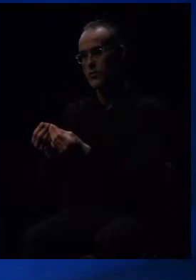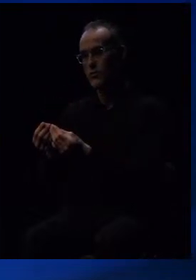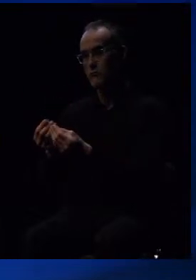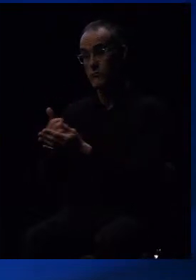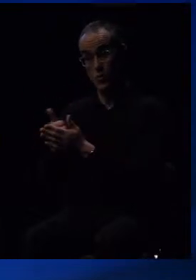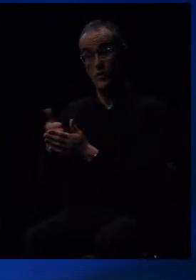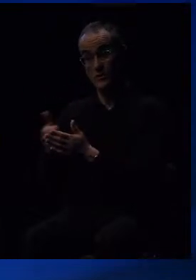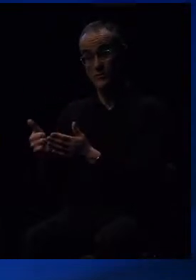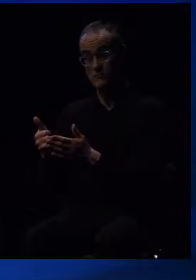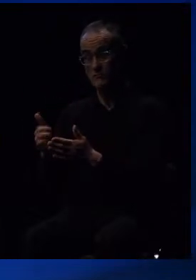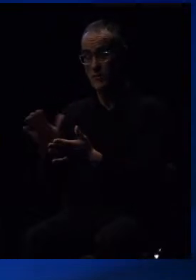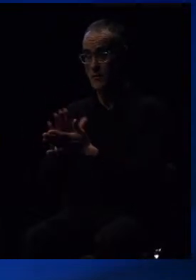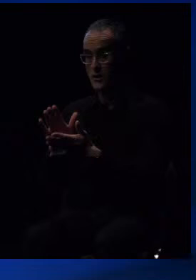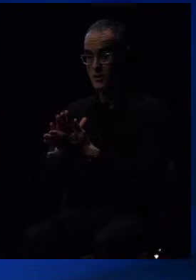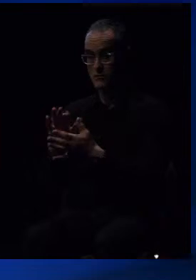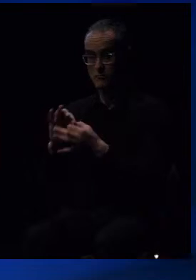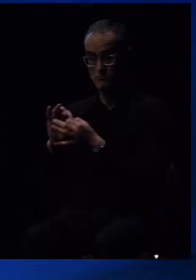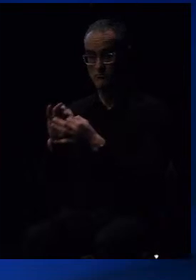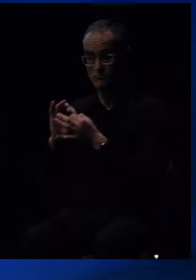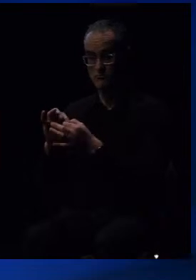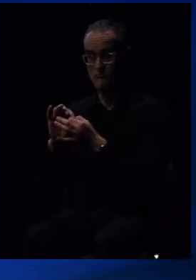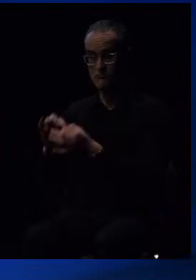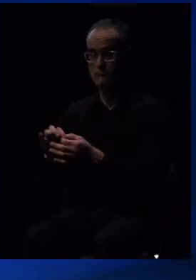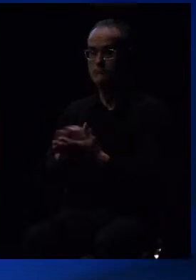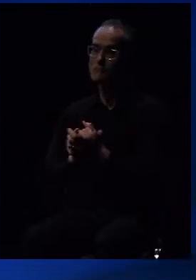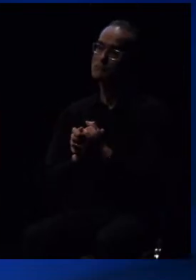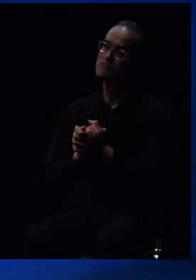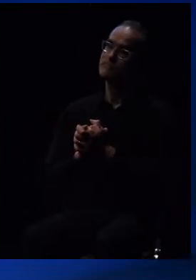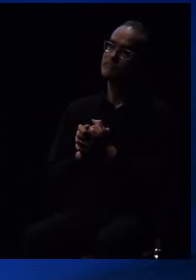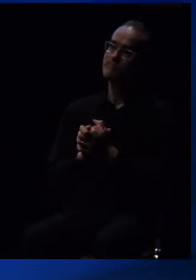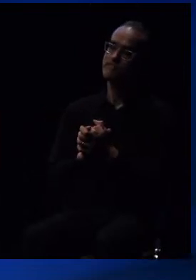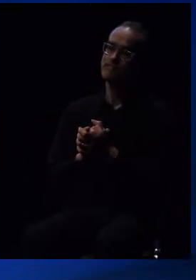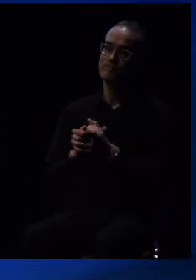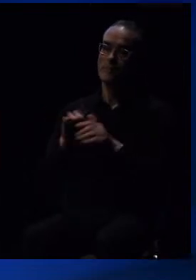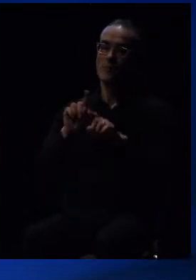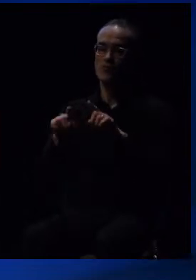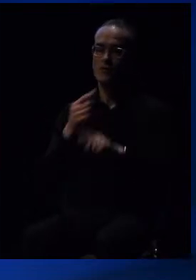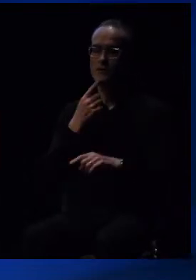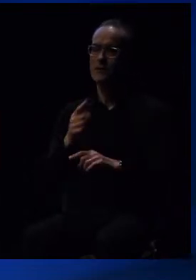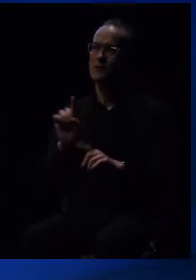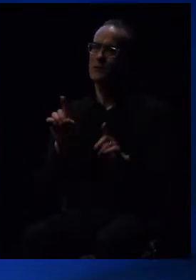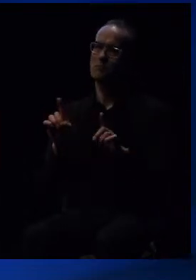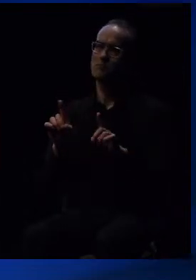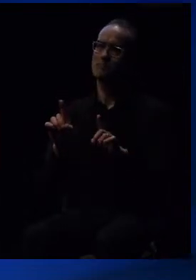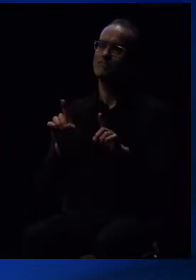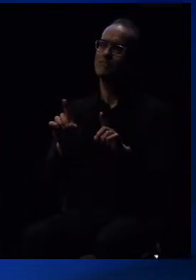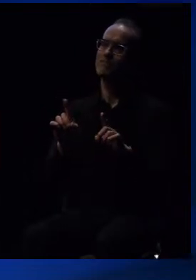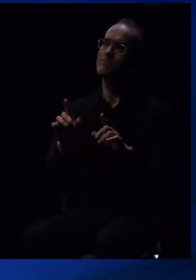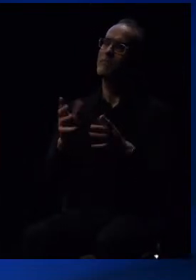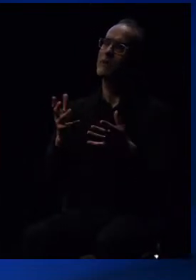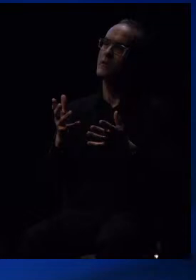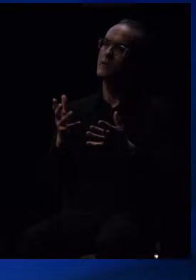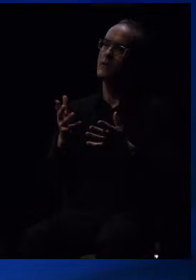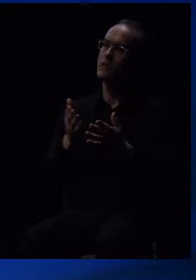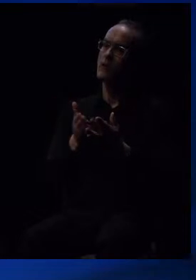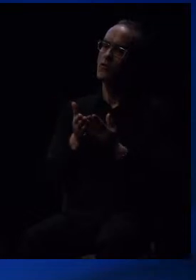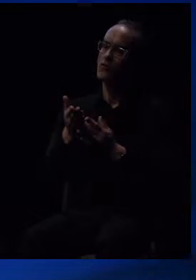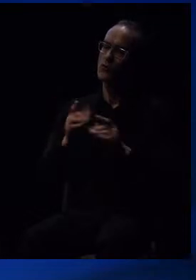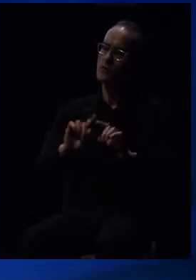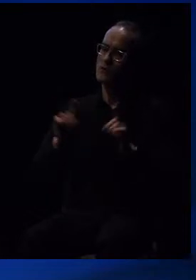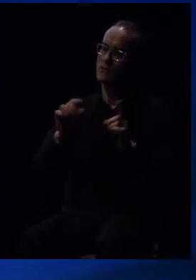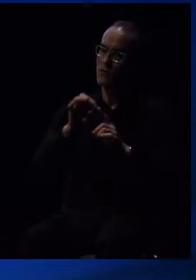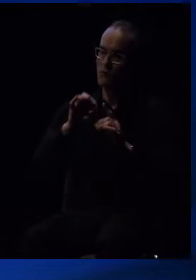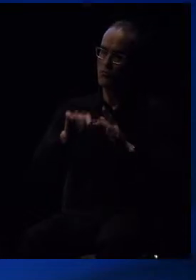always. But what I'm trying to say is that I was thinking during that different projects,